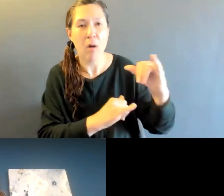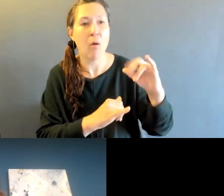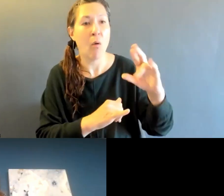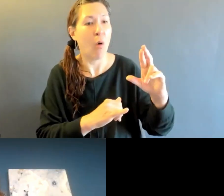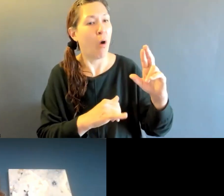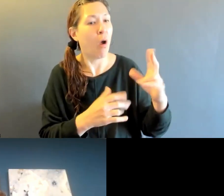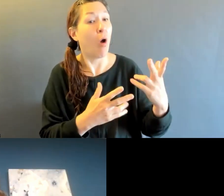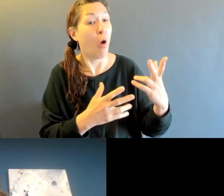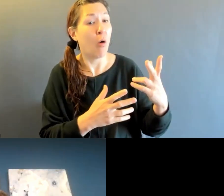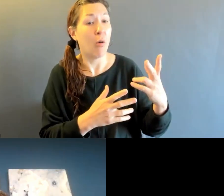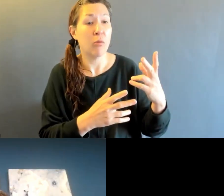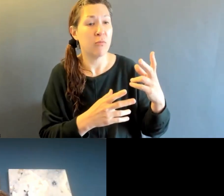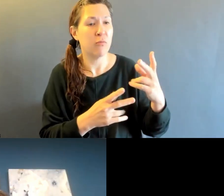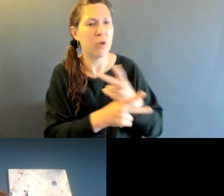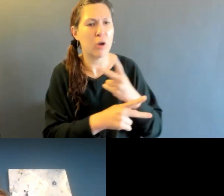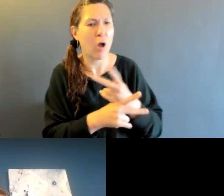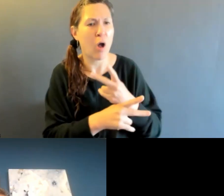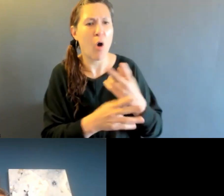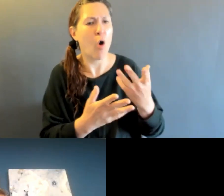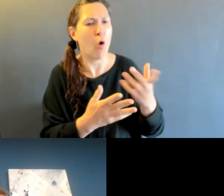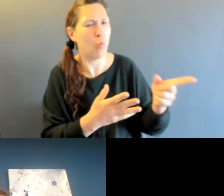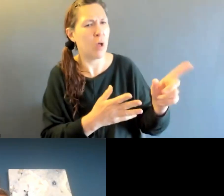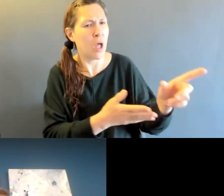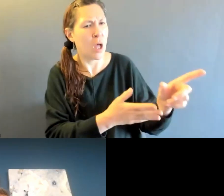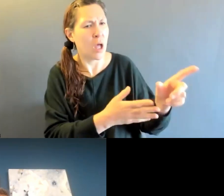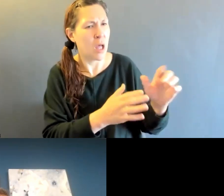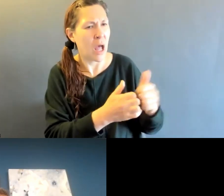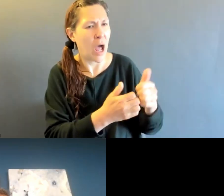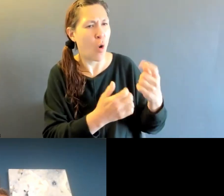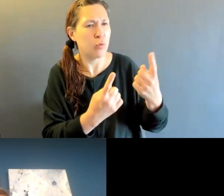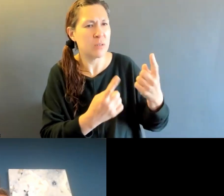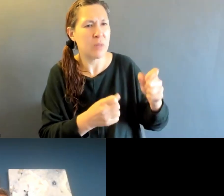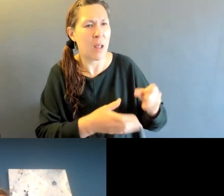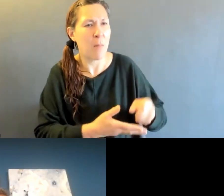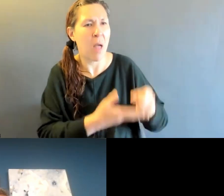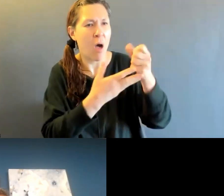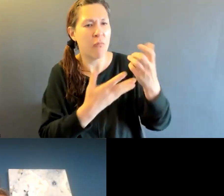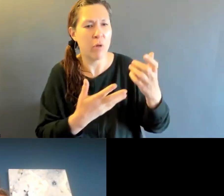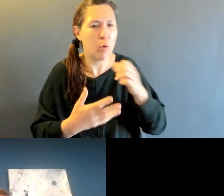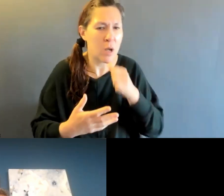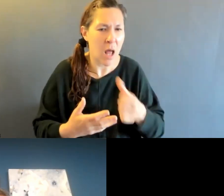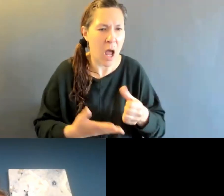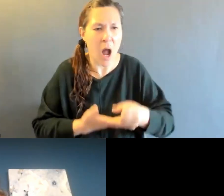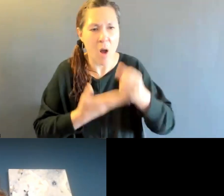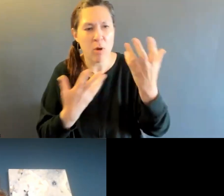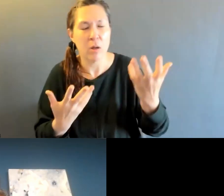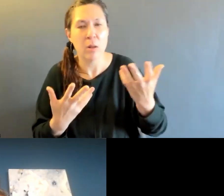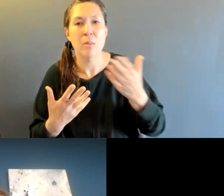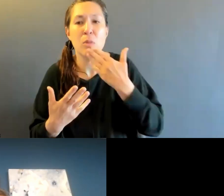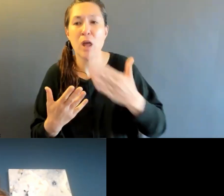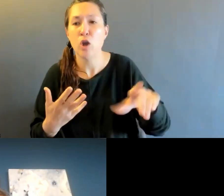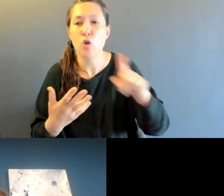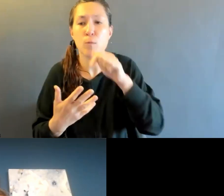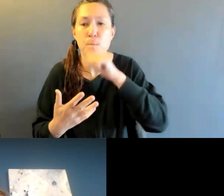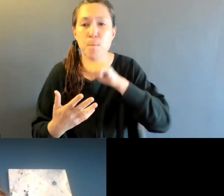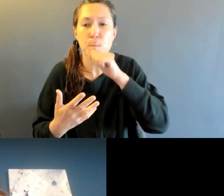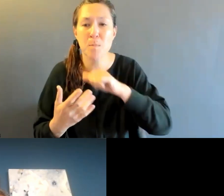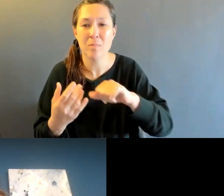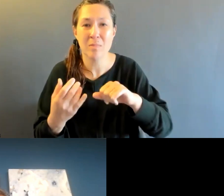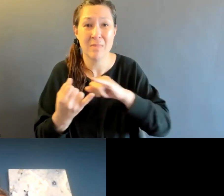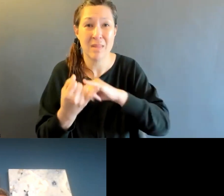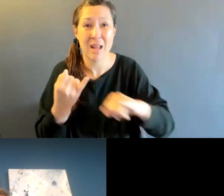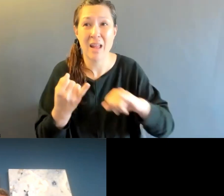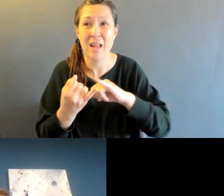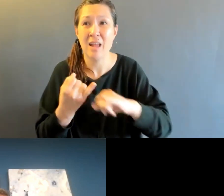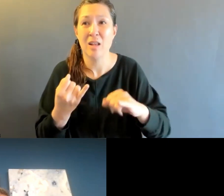And there's fewer of us now than there was at the beginning, so thanks for sticking with us till we get to this final moment. We're just going to wrap up the session so we can get you